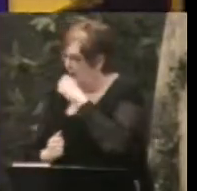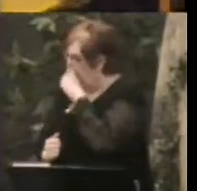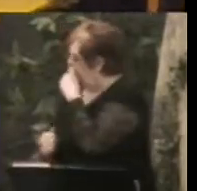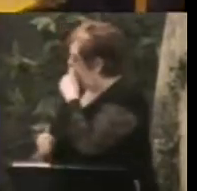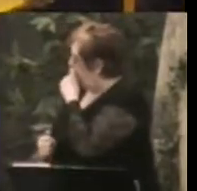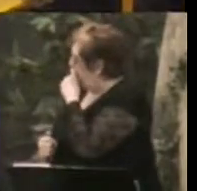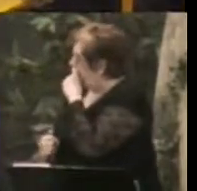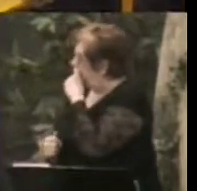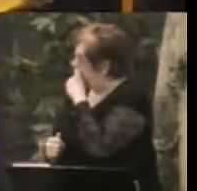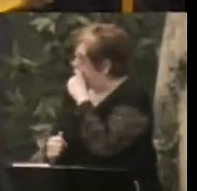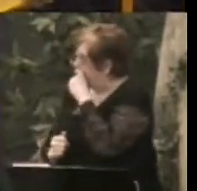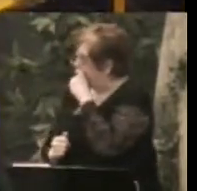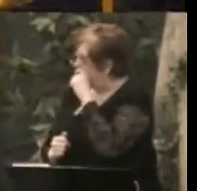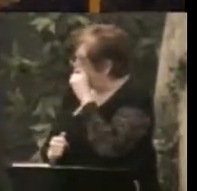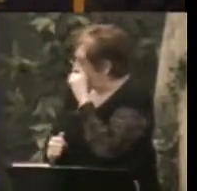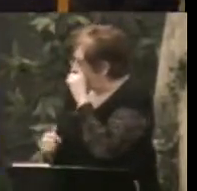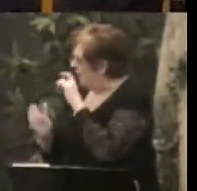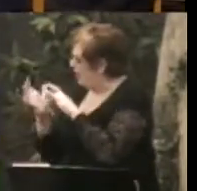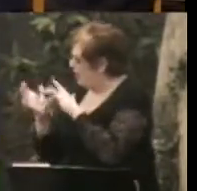Does Jesus care?